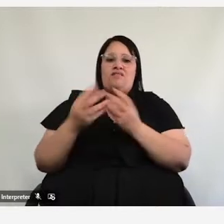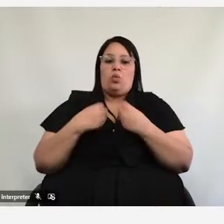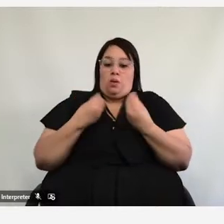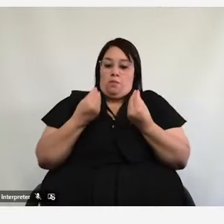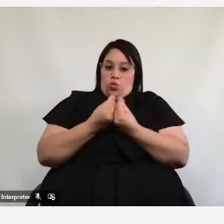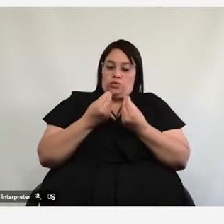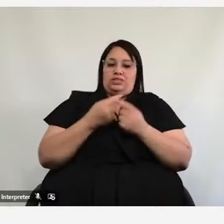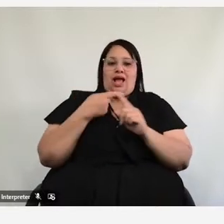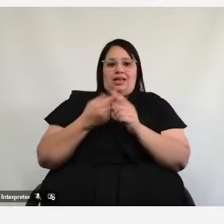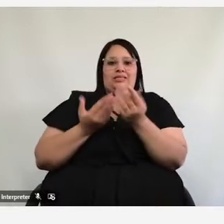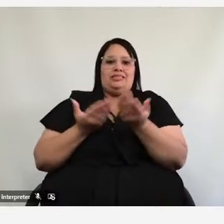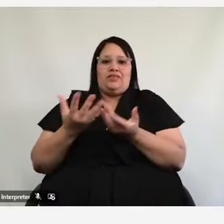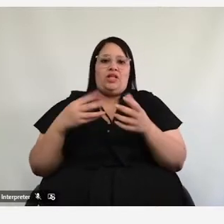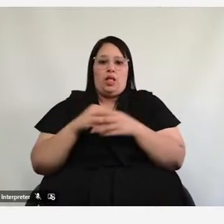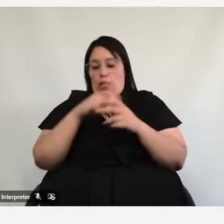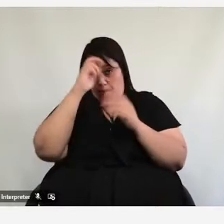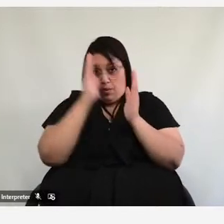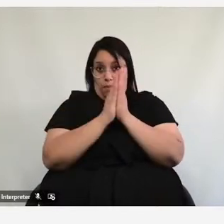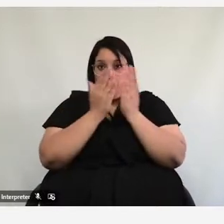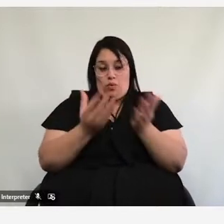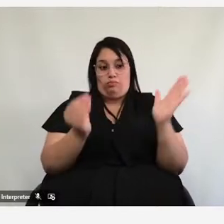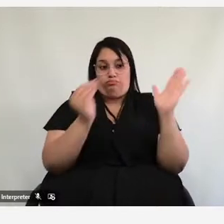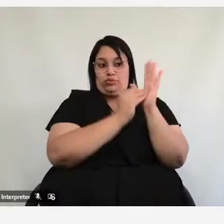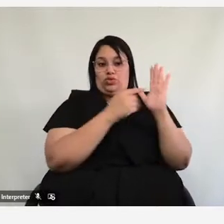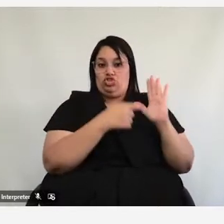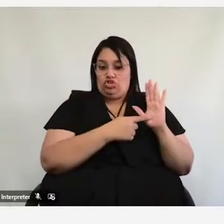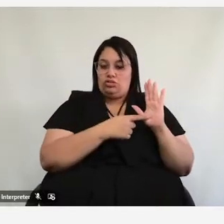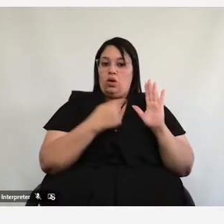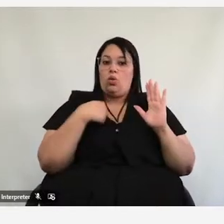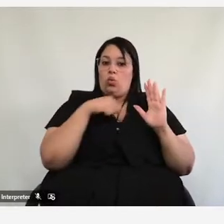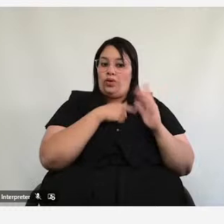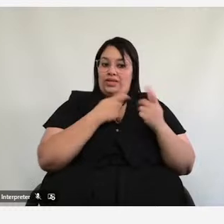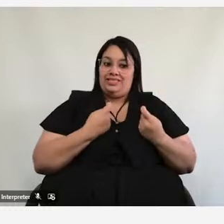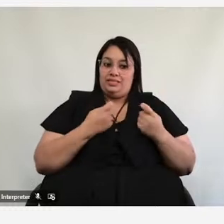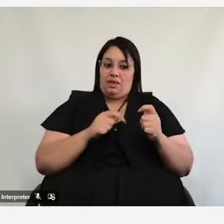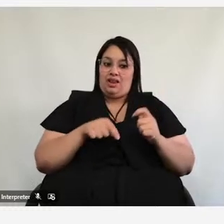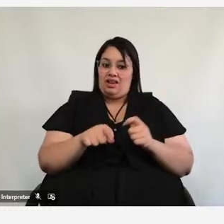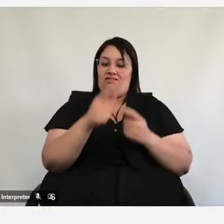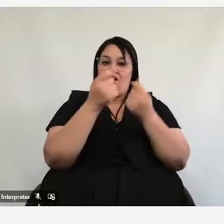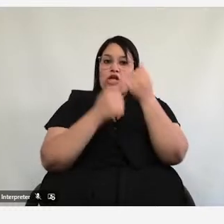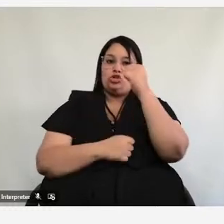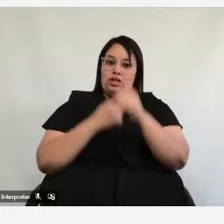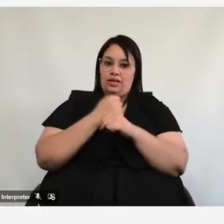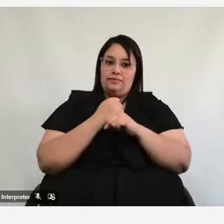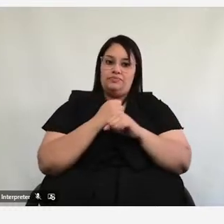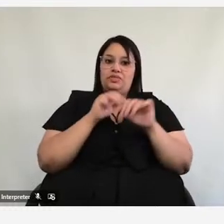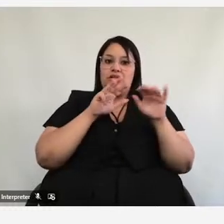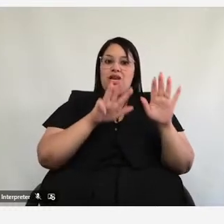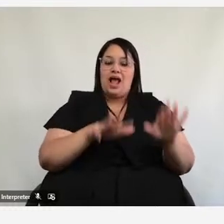and services in hierdie blou boek genoem. We are going to be spending in this financial year